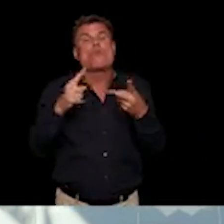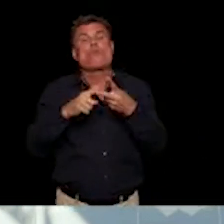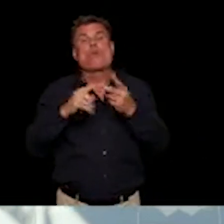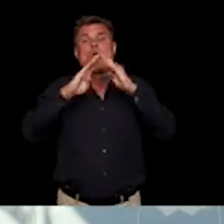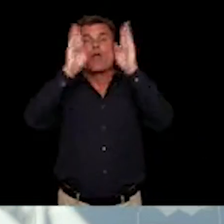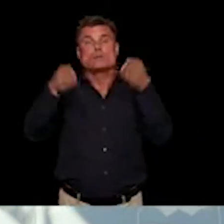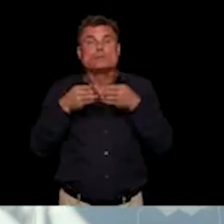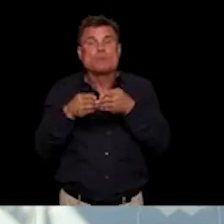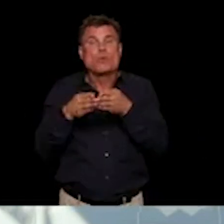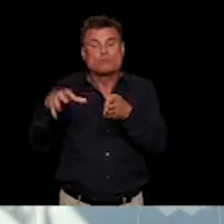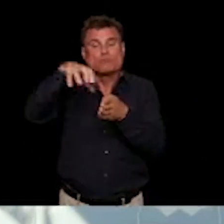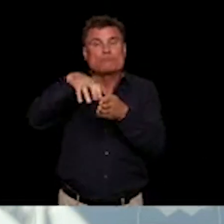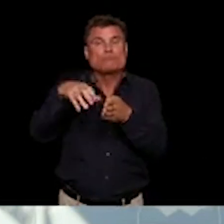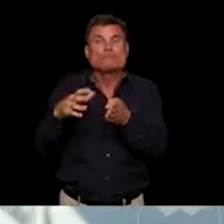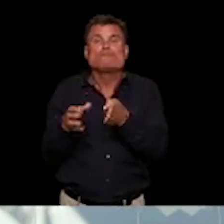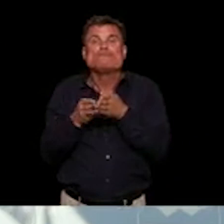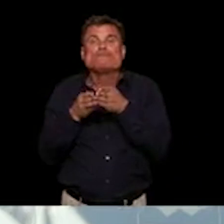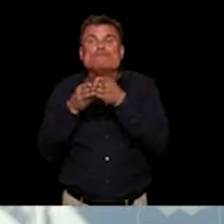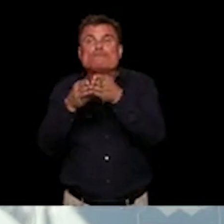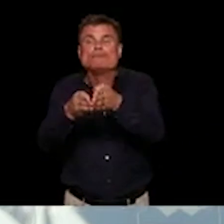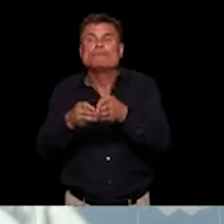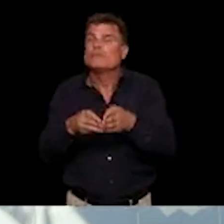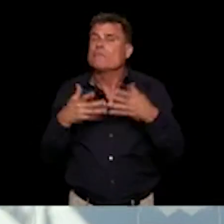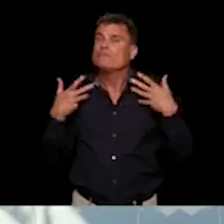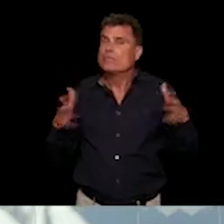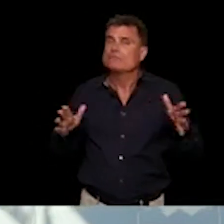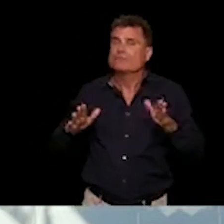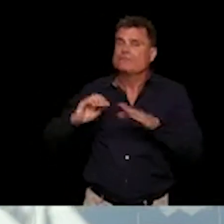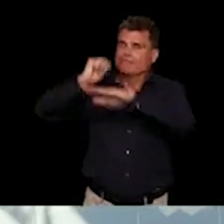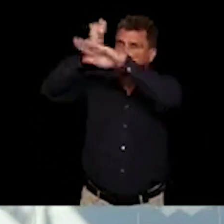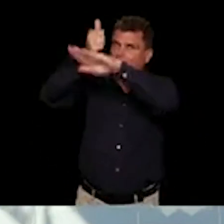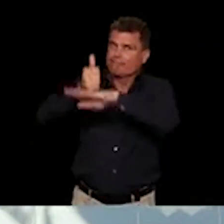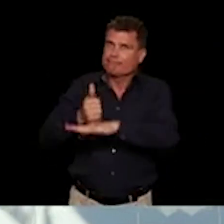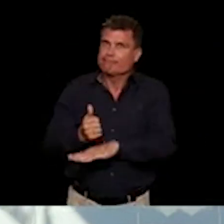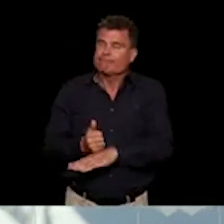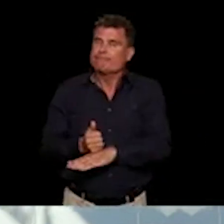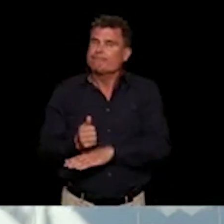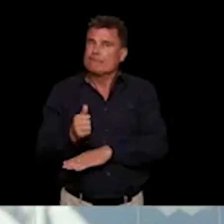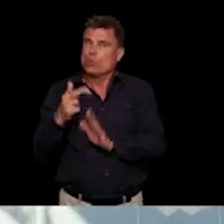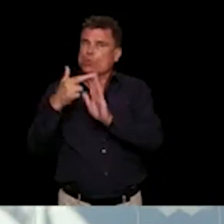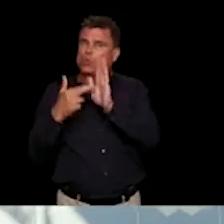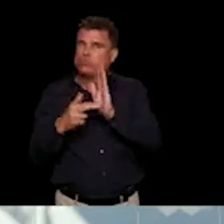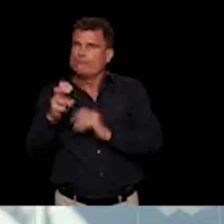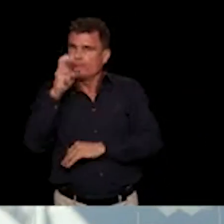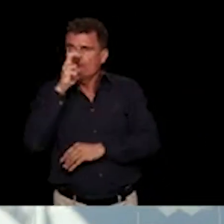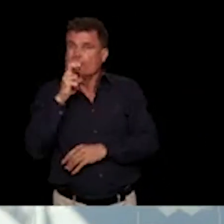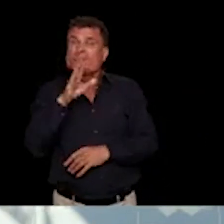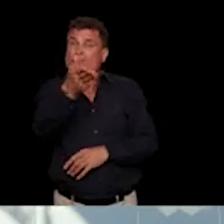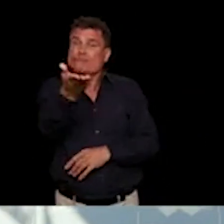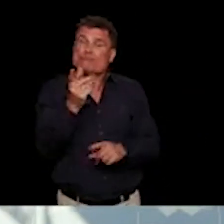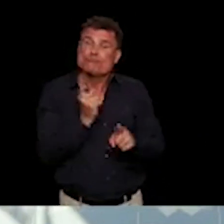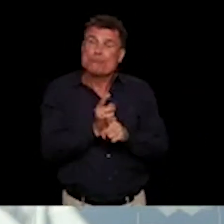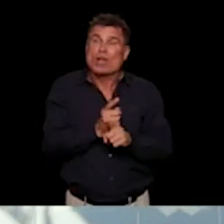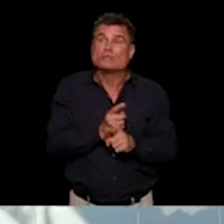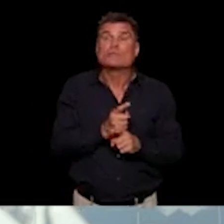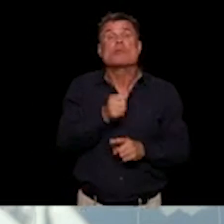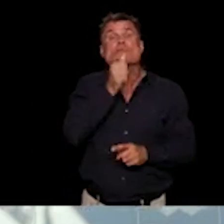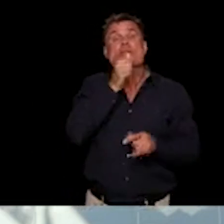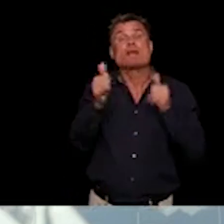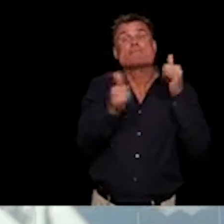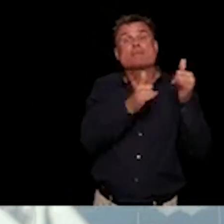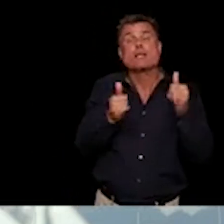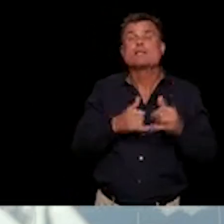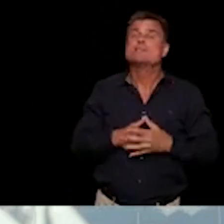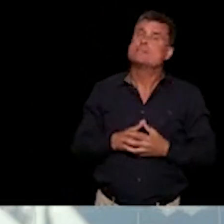of it. But the one place, you're quite right, that's the final challenge that we have to do some convincing but also look at to see if